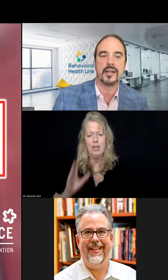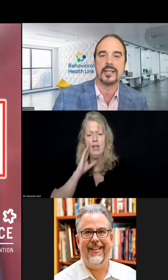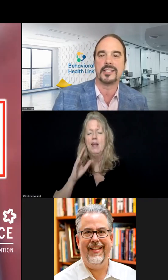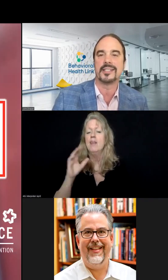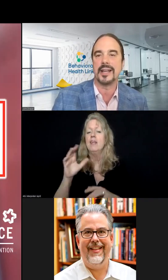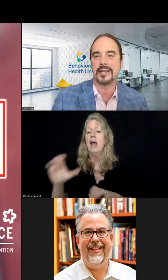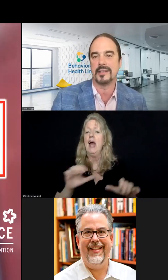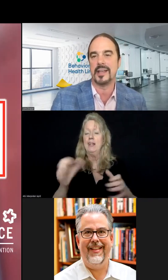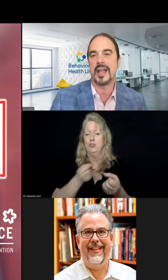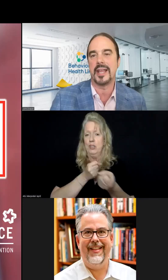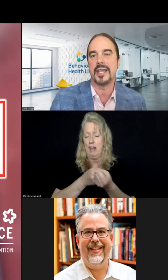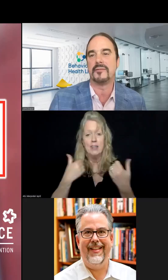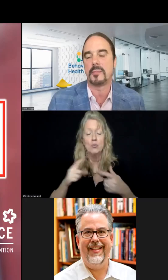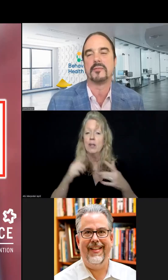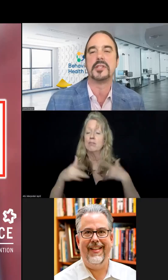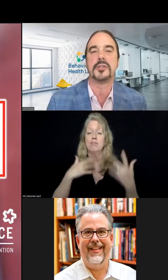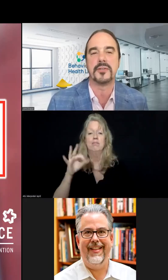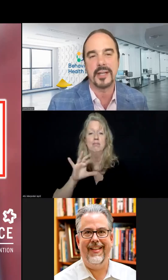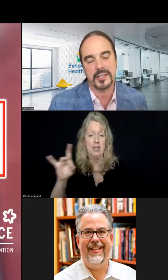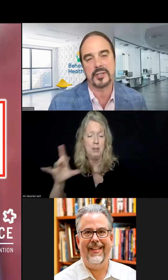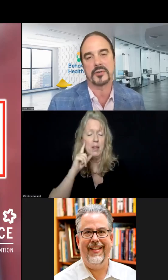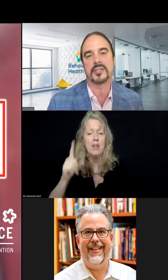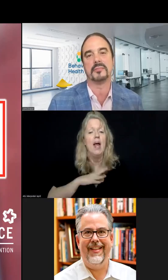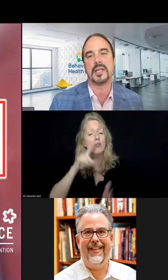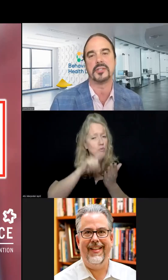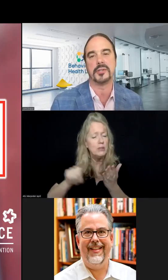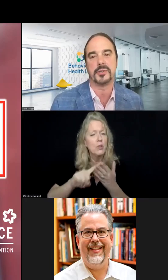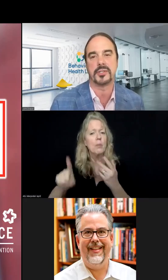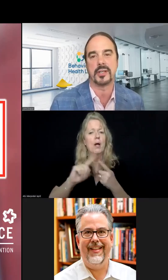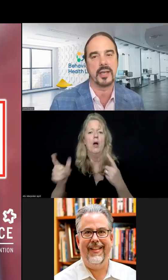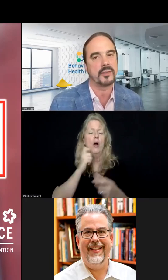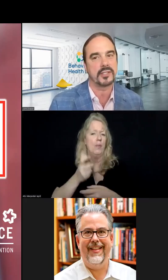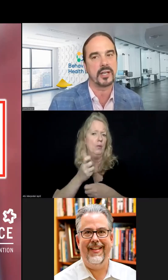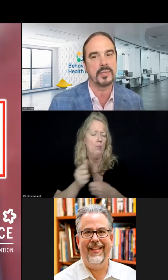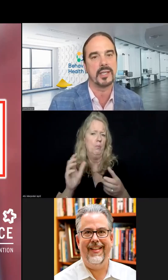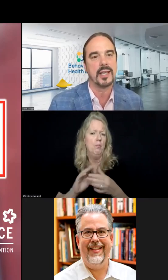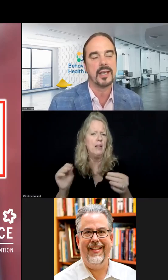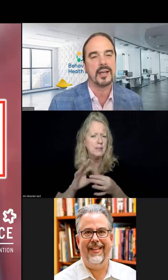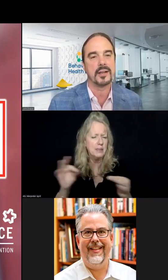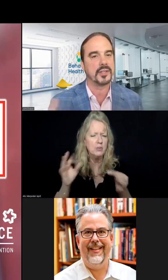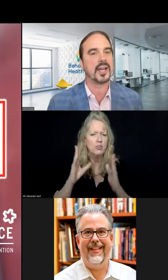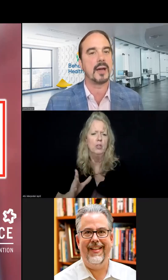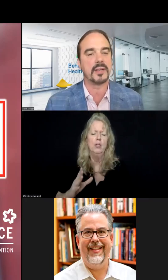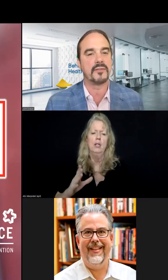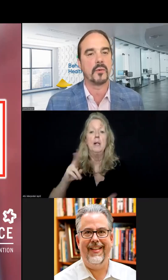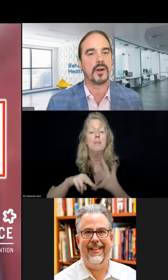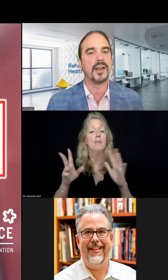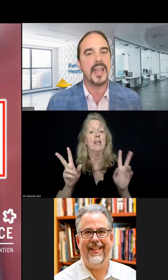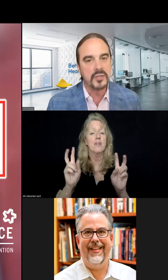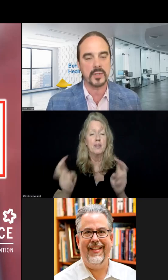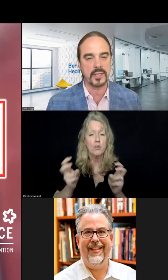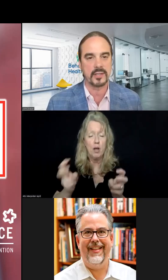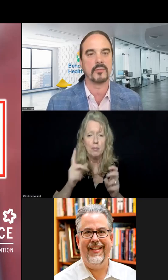Alliance's exciting 988 formative research findings on trusted messengers. That's going to be the topic